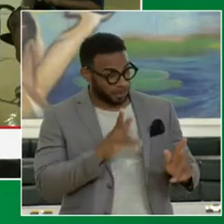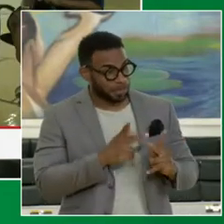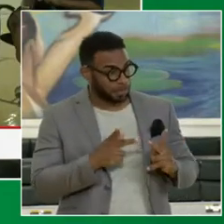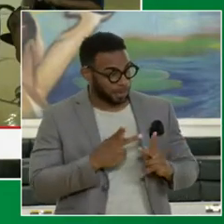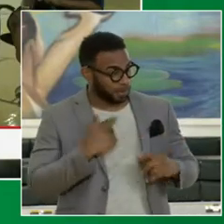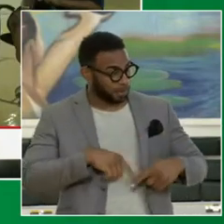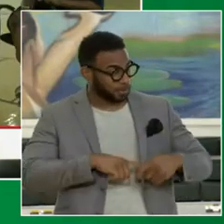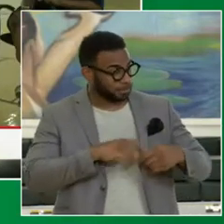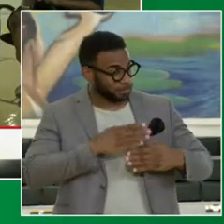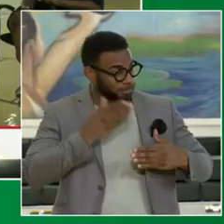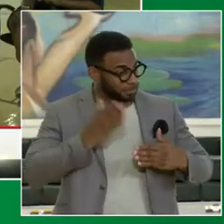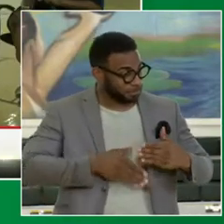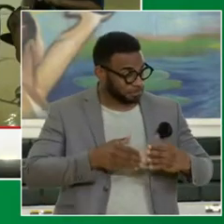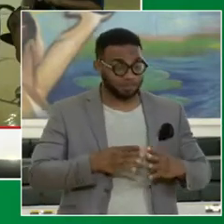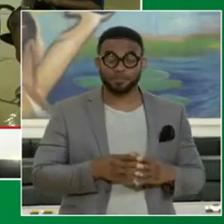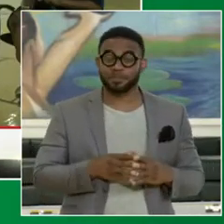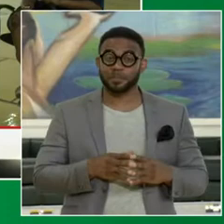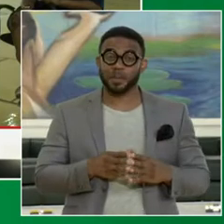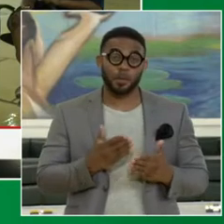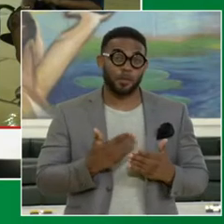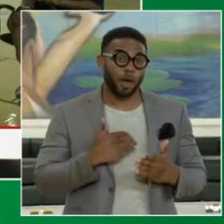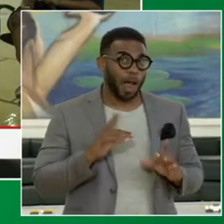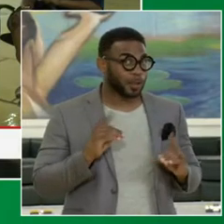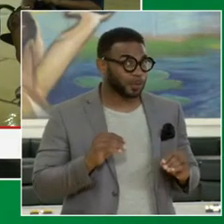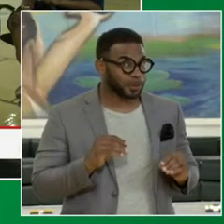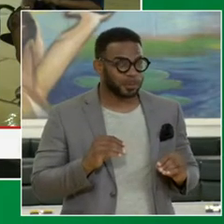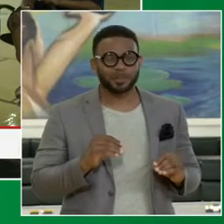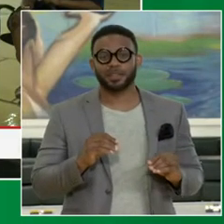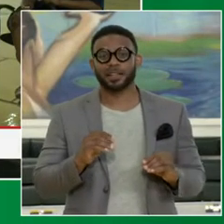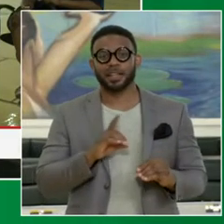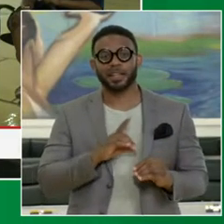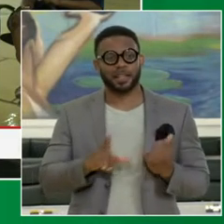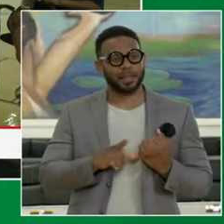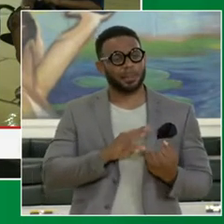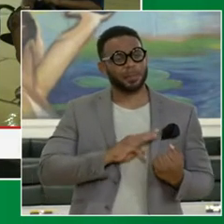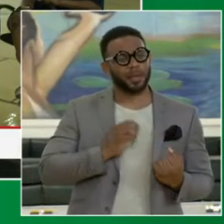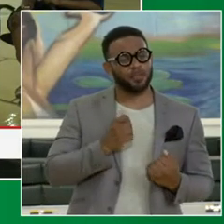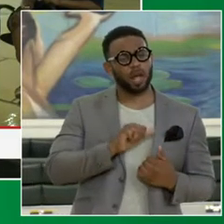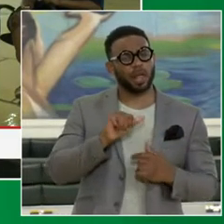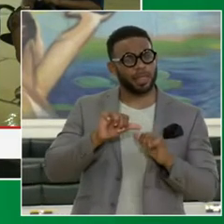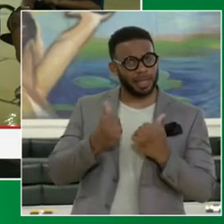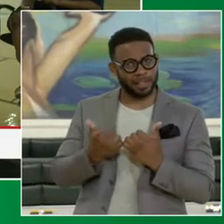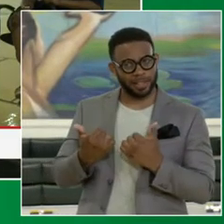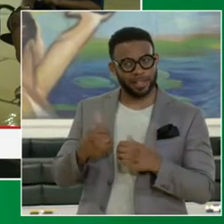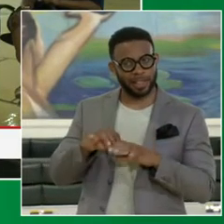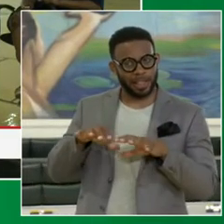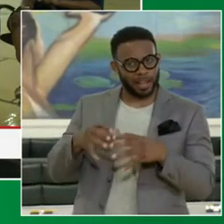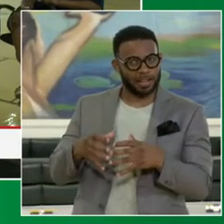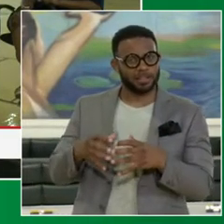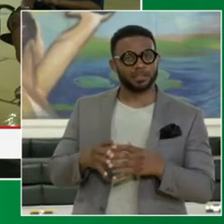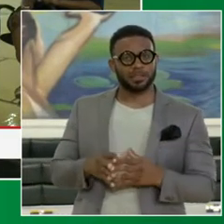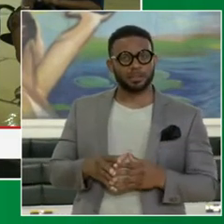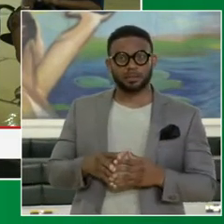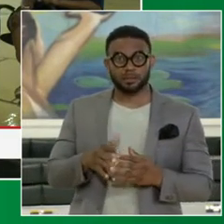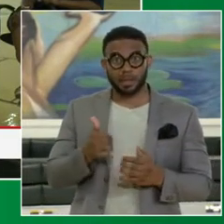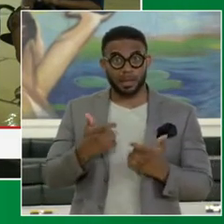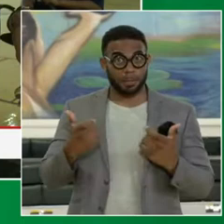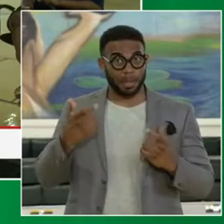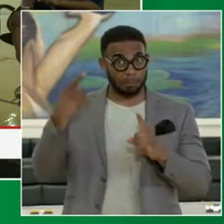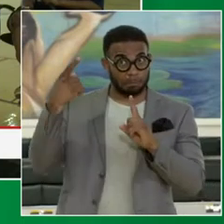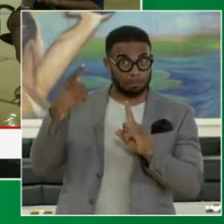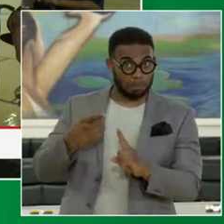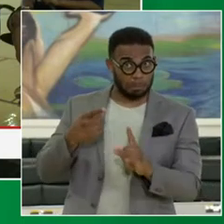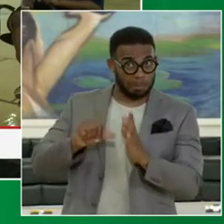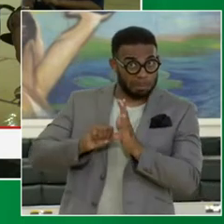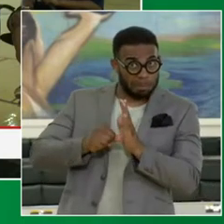spot for us to end. But before I do, Deputy Mayor, you have a couple other agencies in your cluster. Yes. Any big highlights that you want to